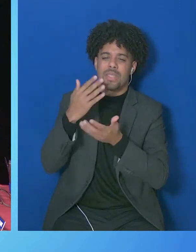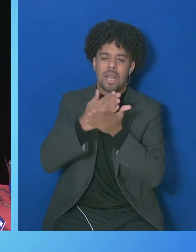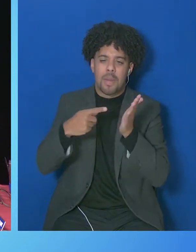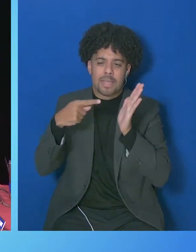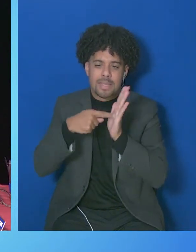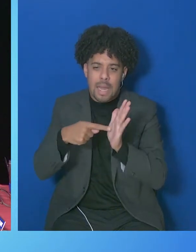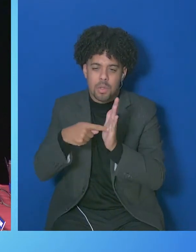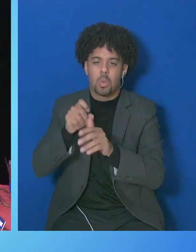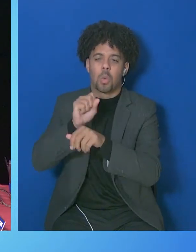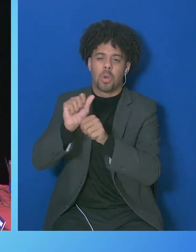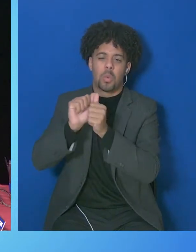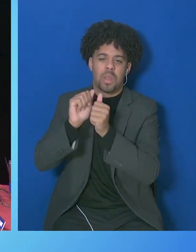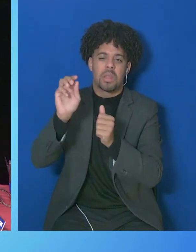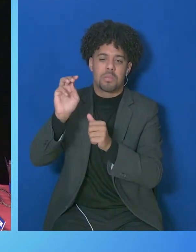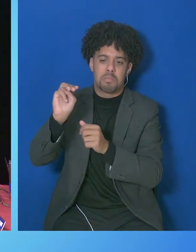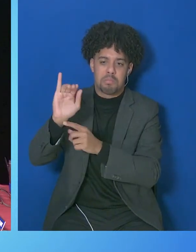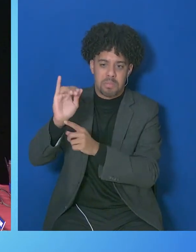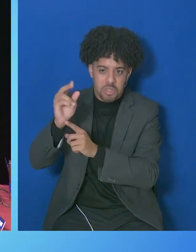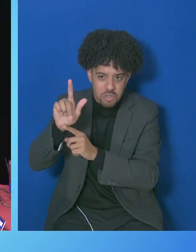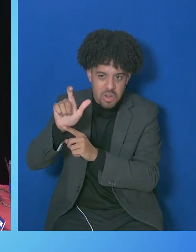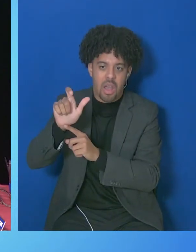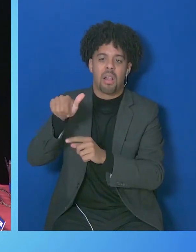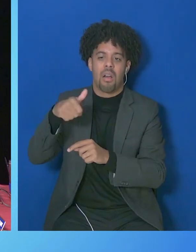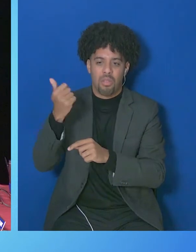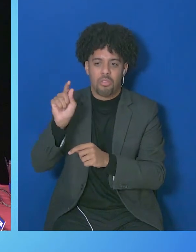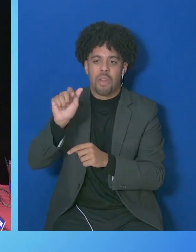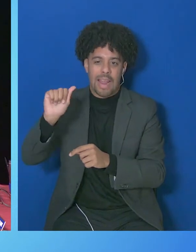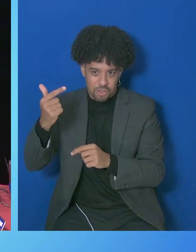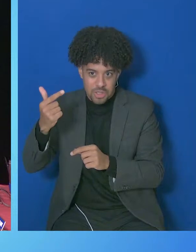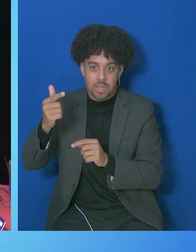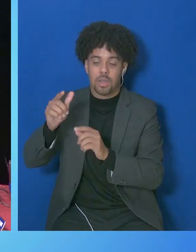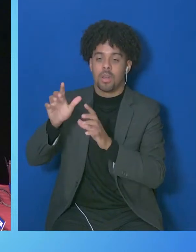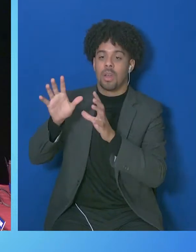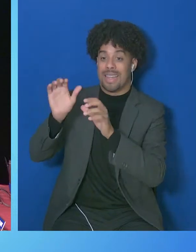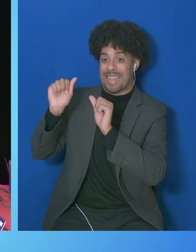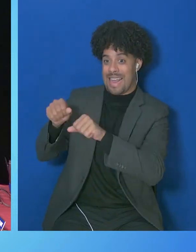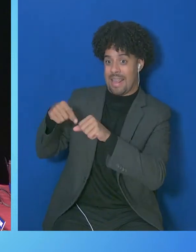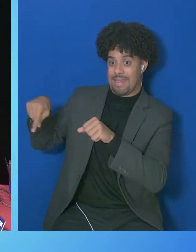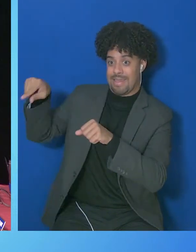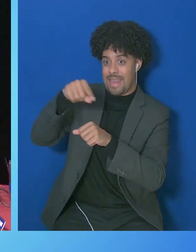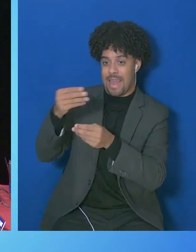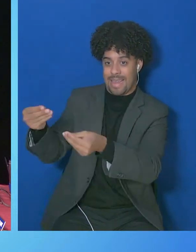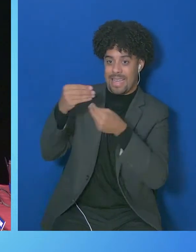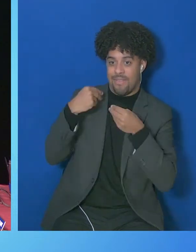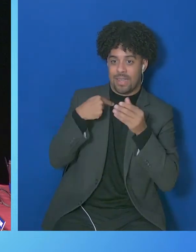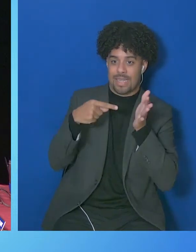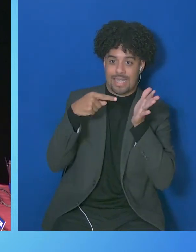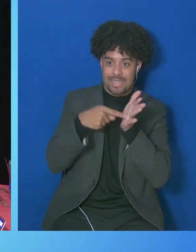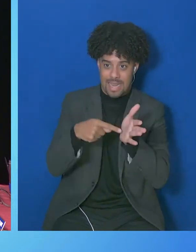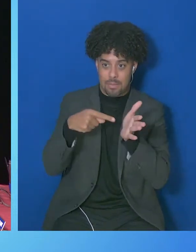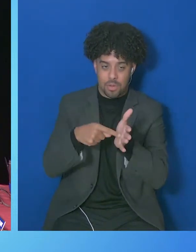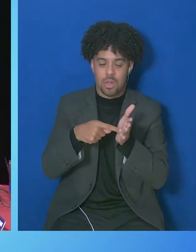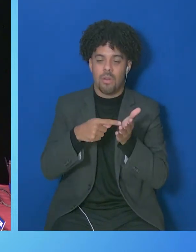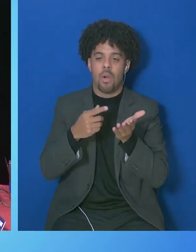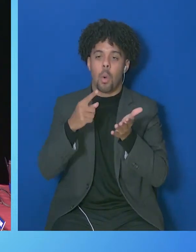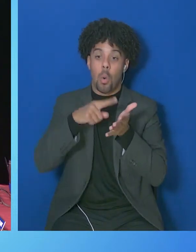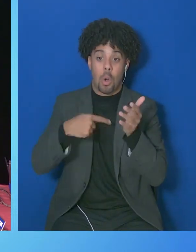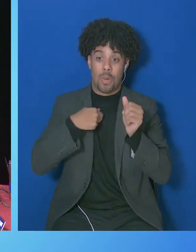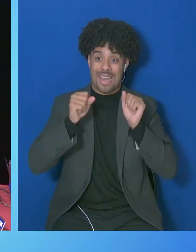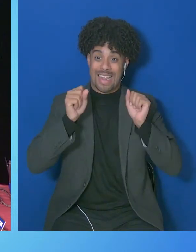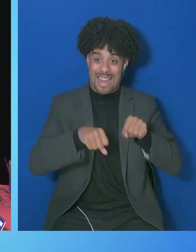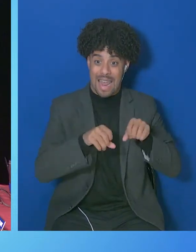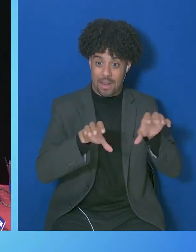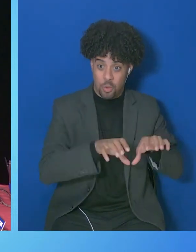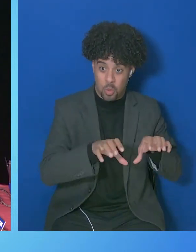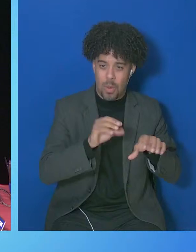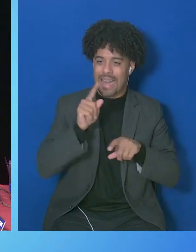to present examples of things that can and can't be done with a meet and confer for ASDB as a